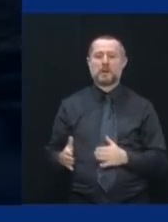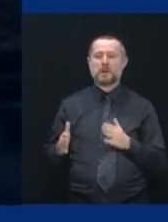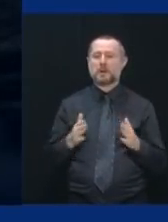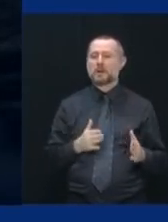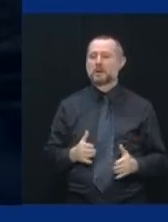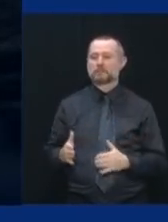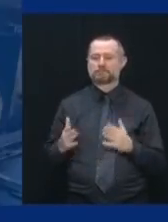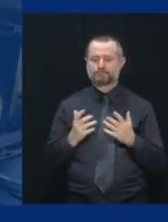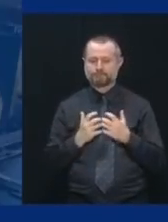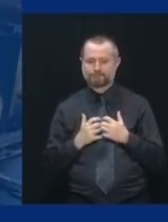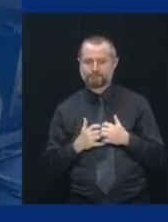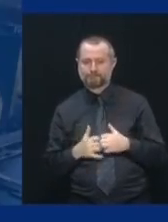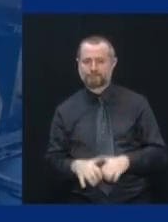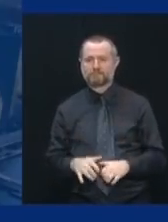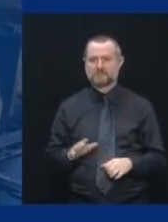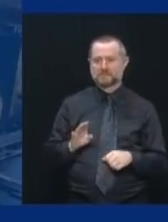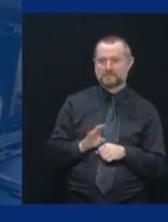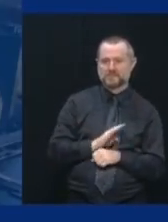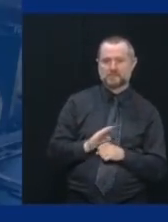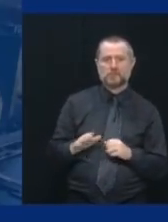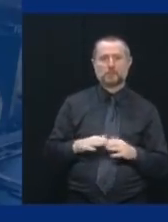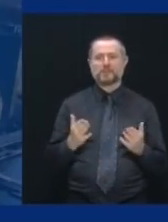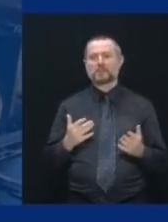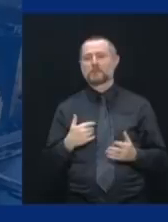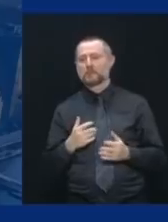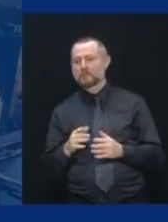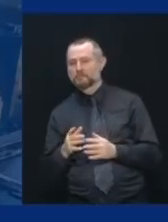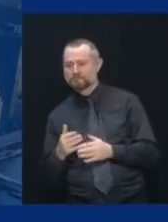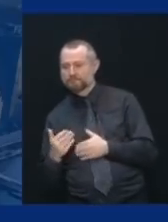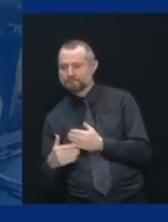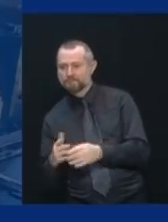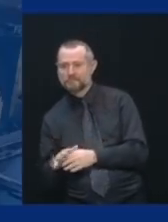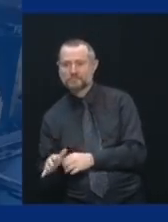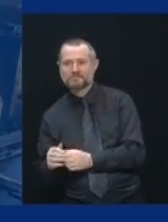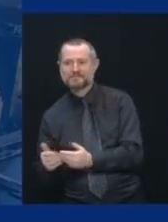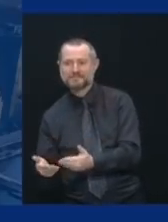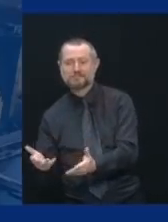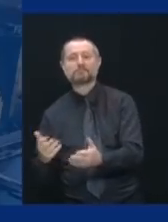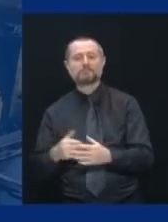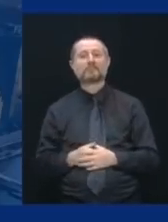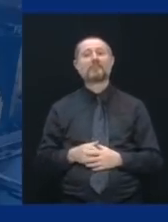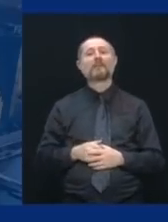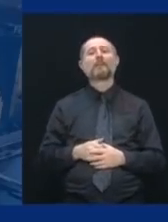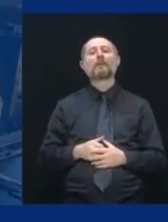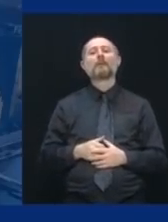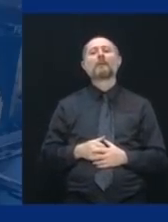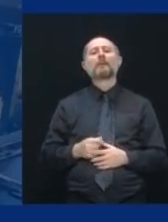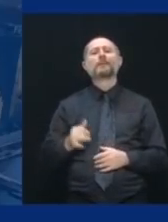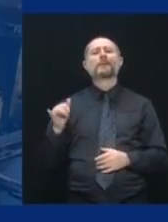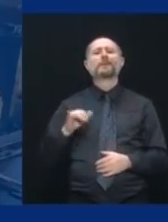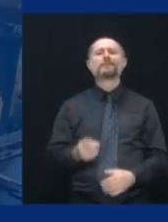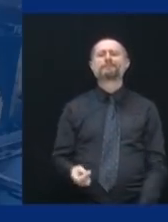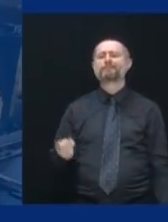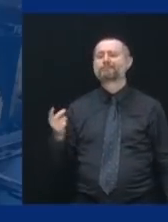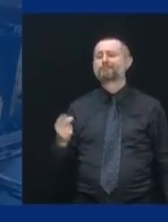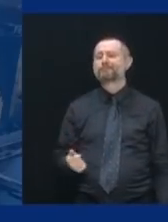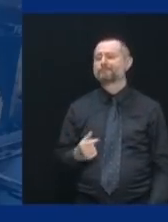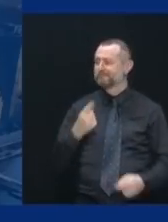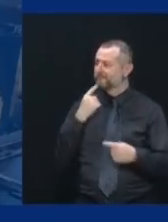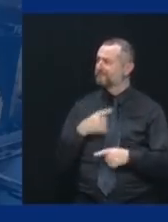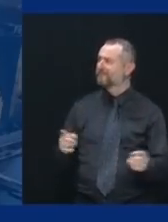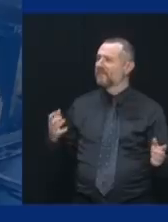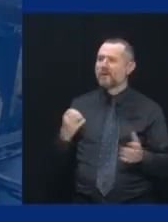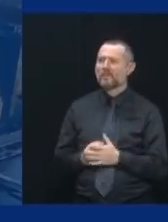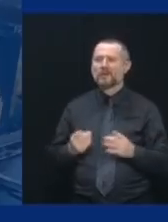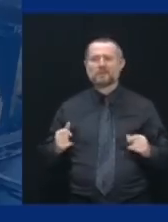make it happen. It's not going to be a situation where the economy will just come back. We have to make it come back. And